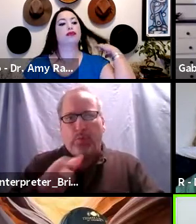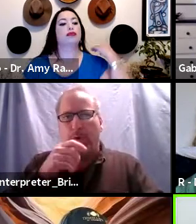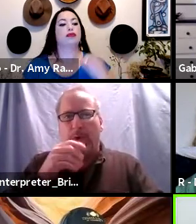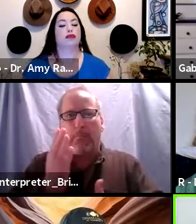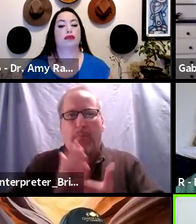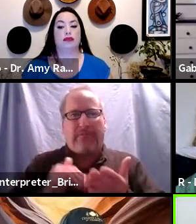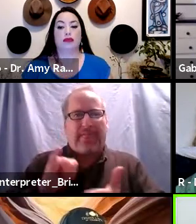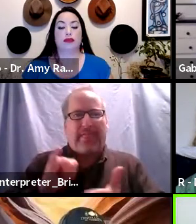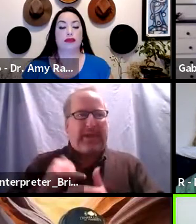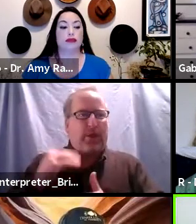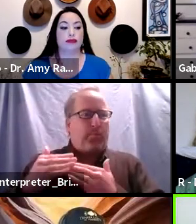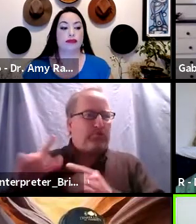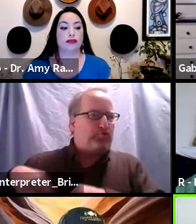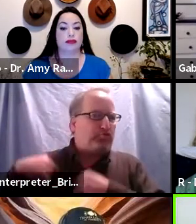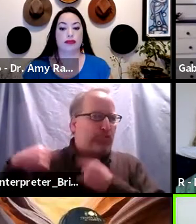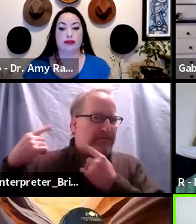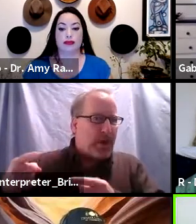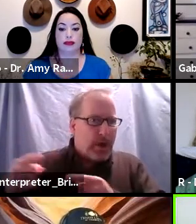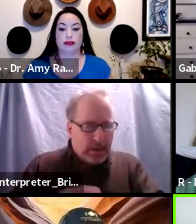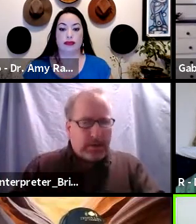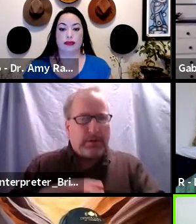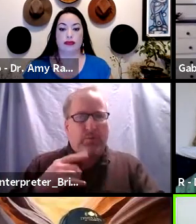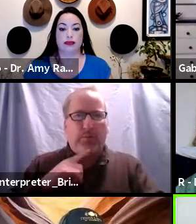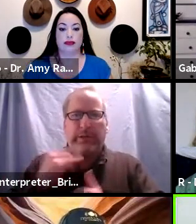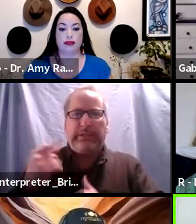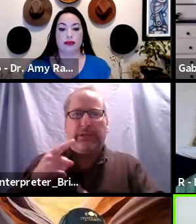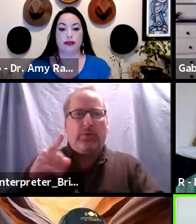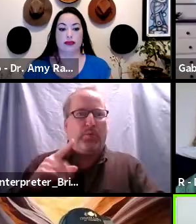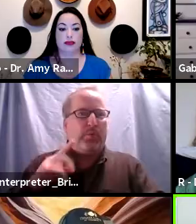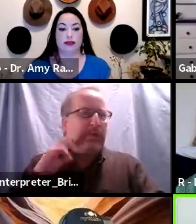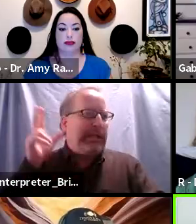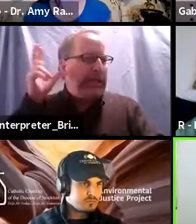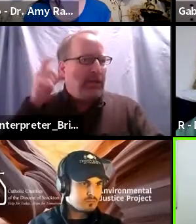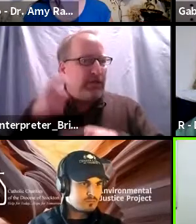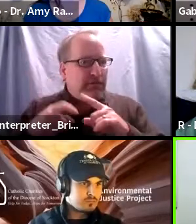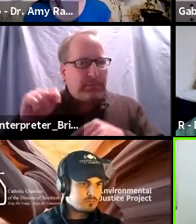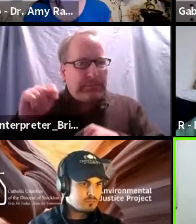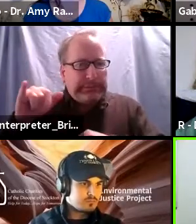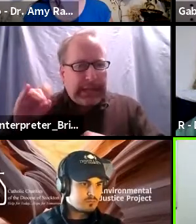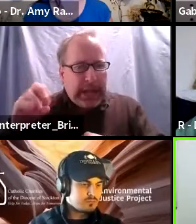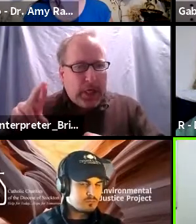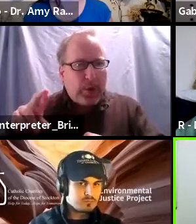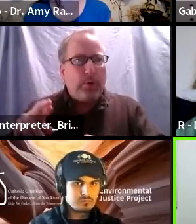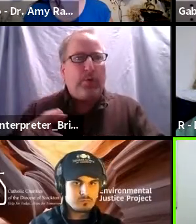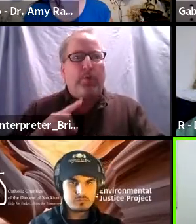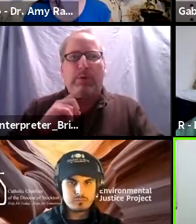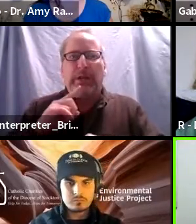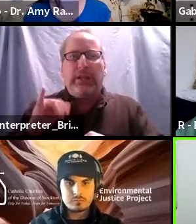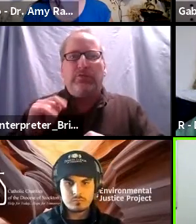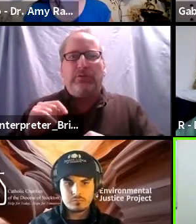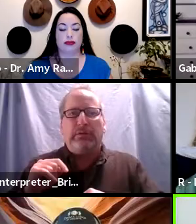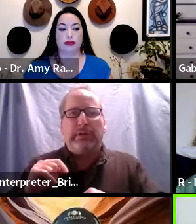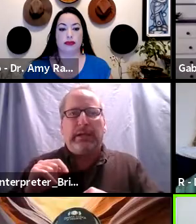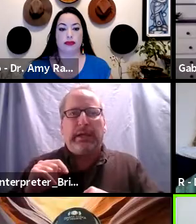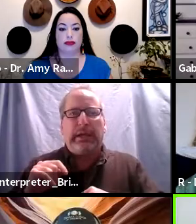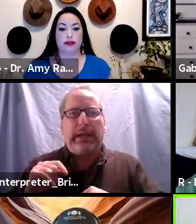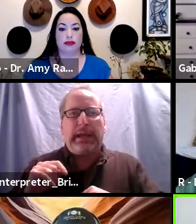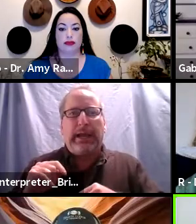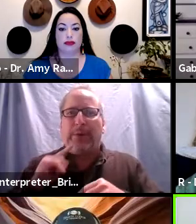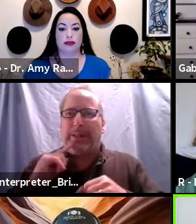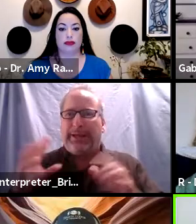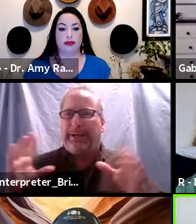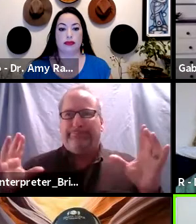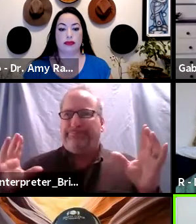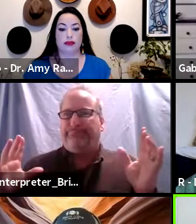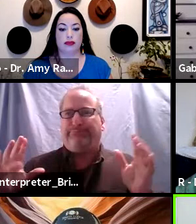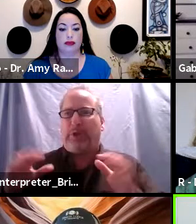this process so far. Really today, as you will hear from Taylor, is really just a culmination of a lot of the work, not only